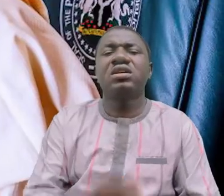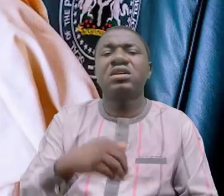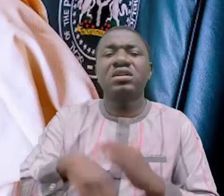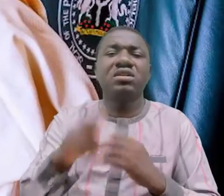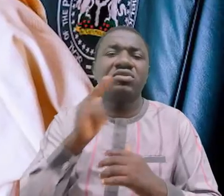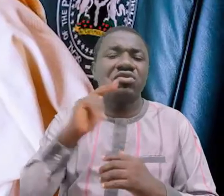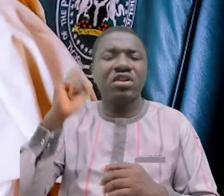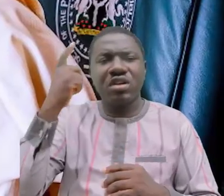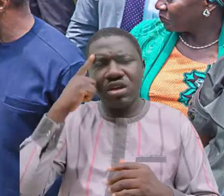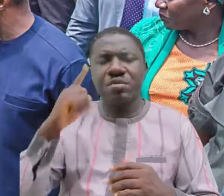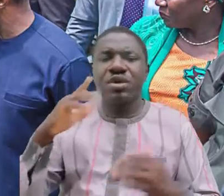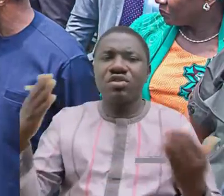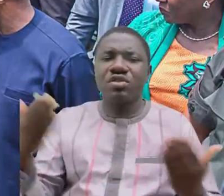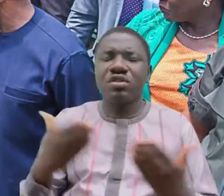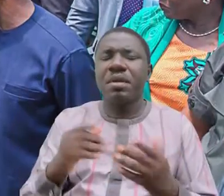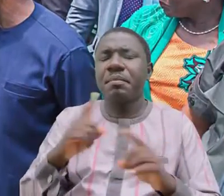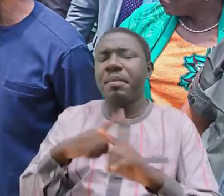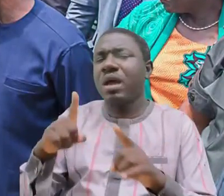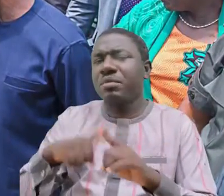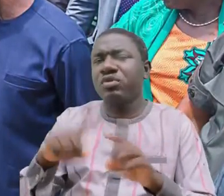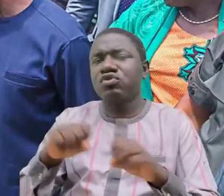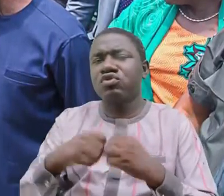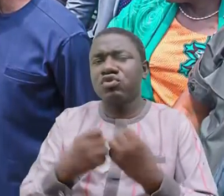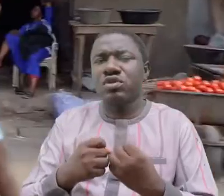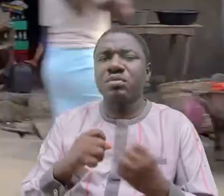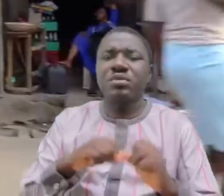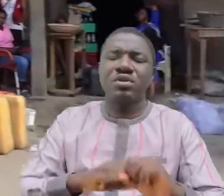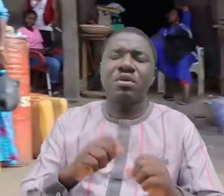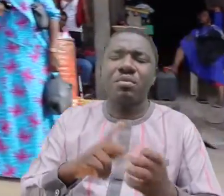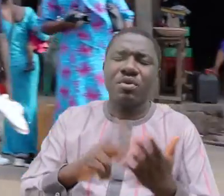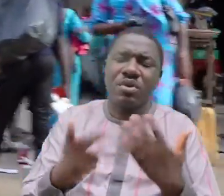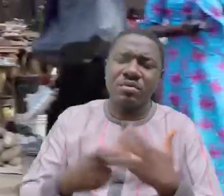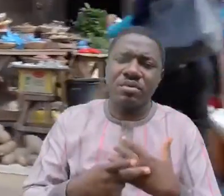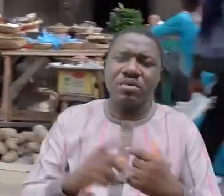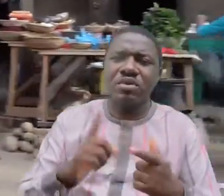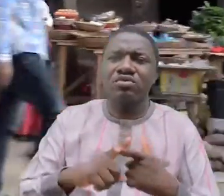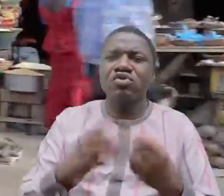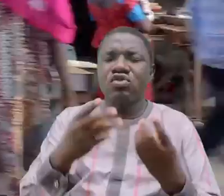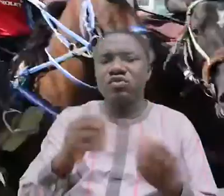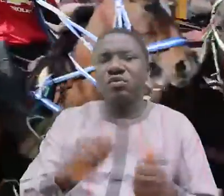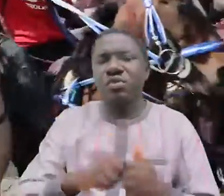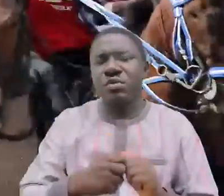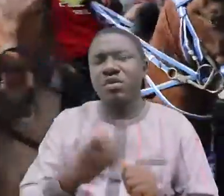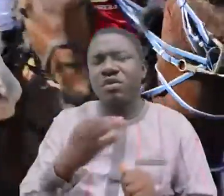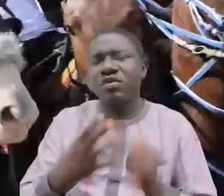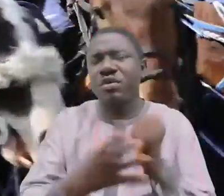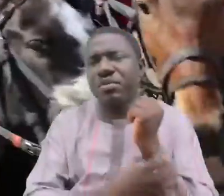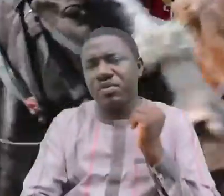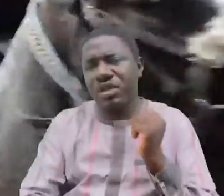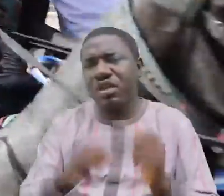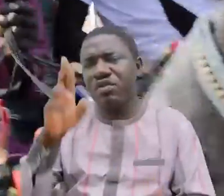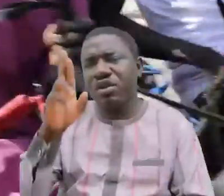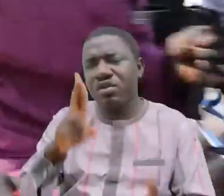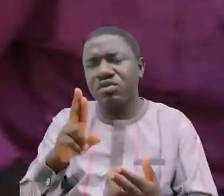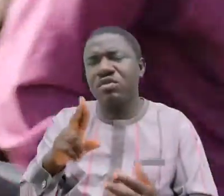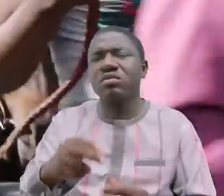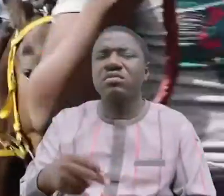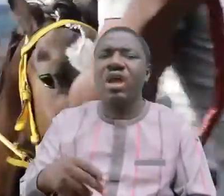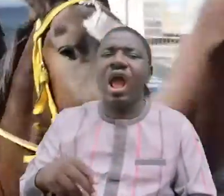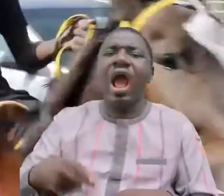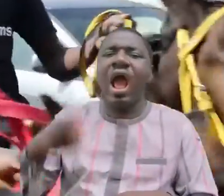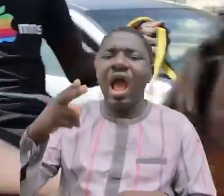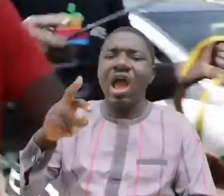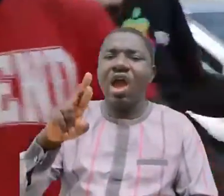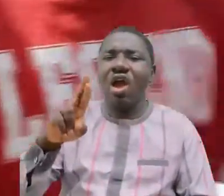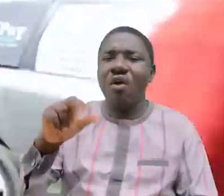the government has introduced several social protection programs to address poverty and help reduce the high rate of unemployment in